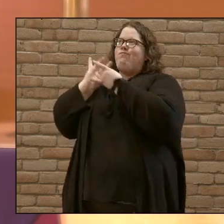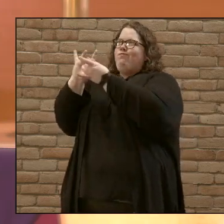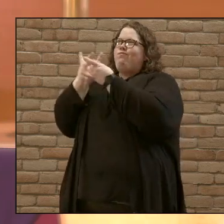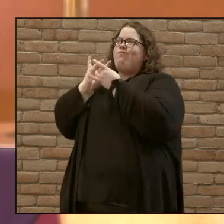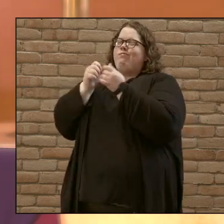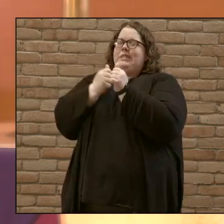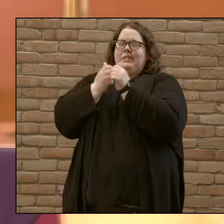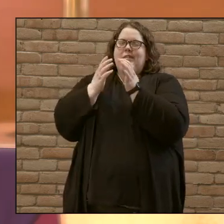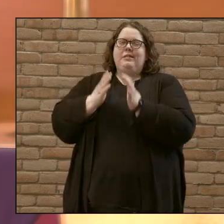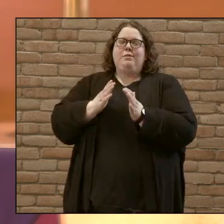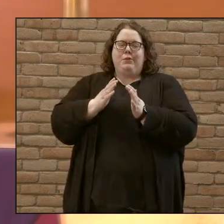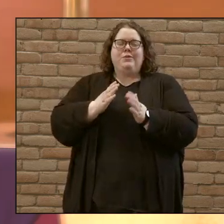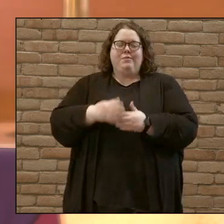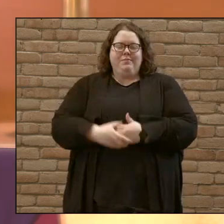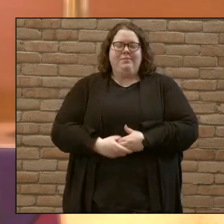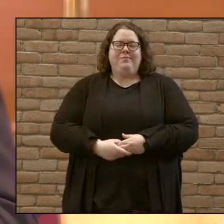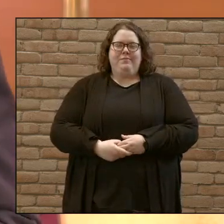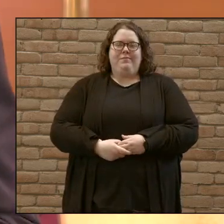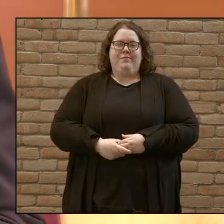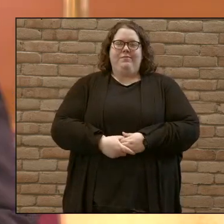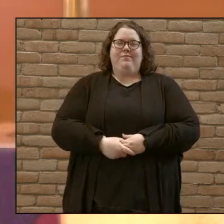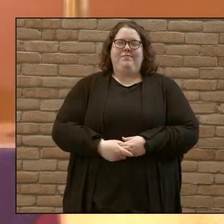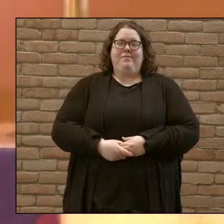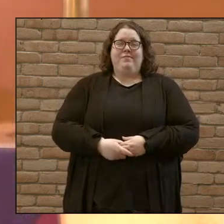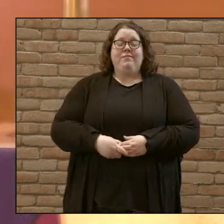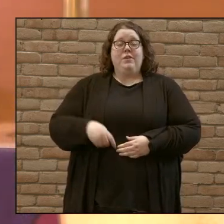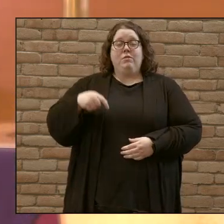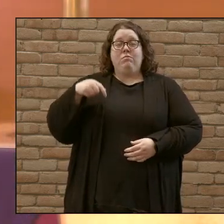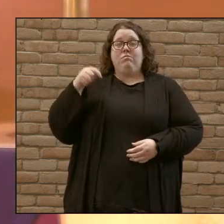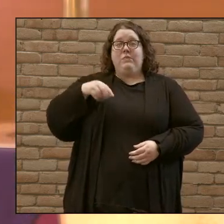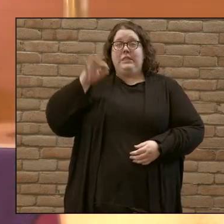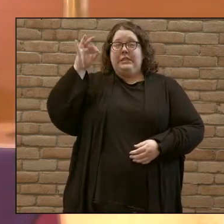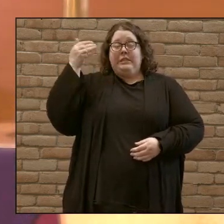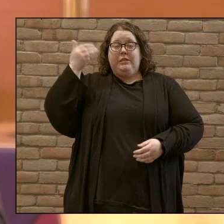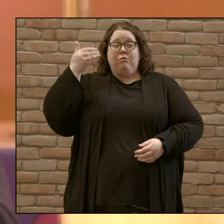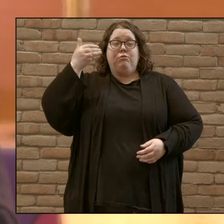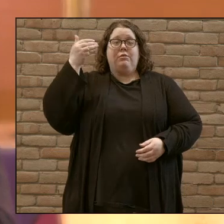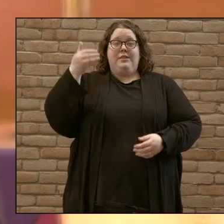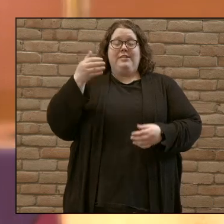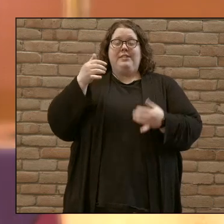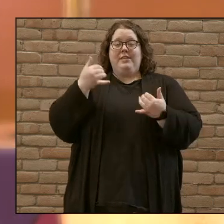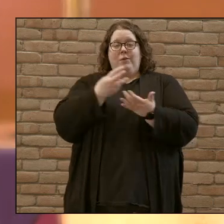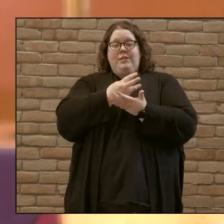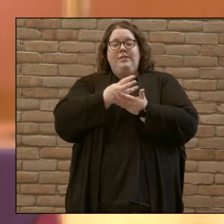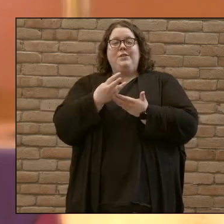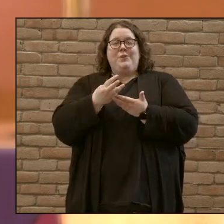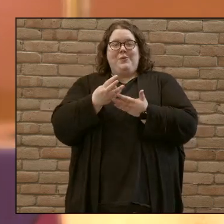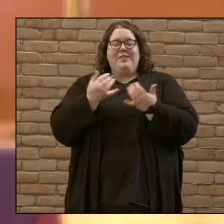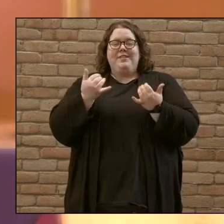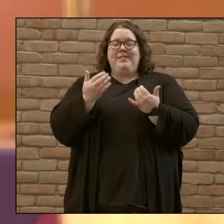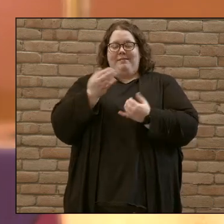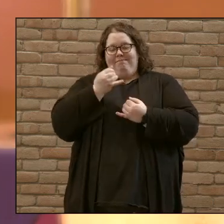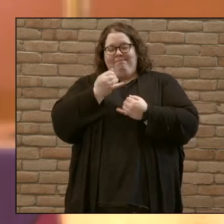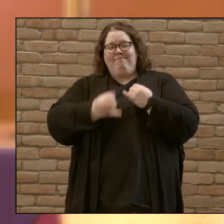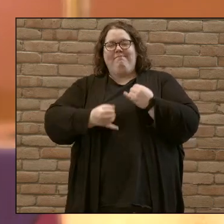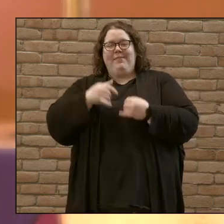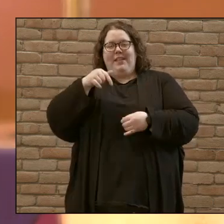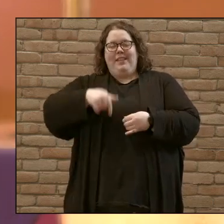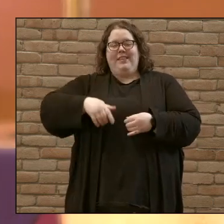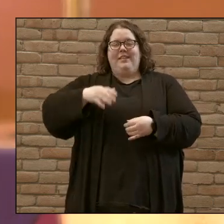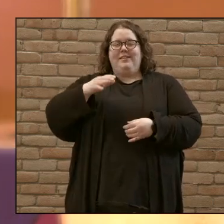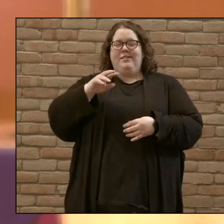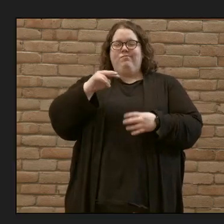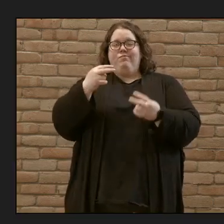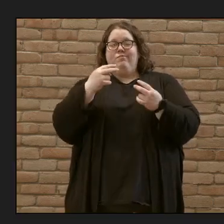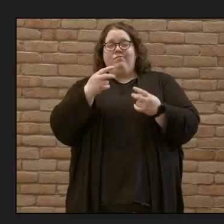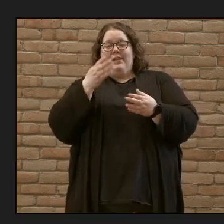You know, we've been at this series for 6 weeks now. Today ends our sermon series entitled